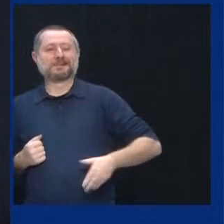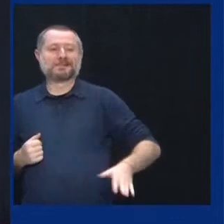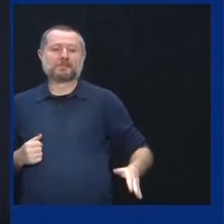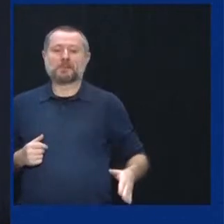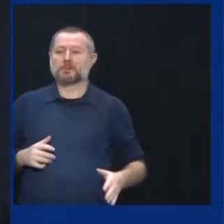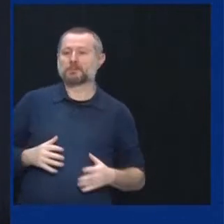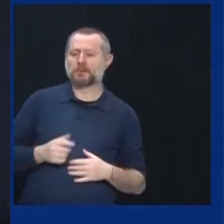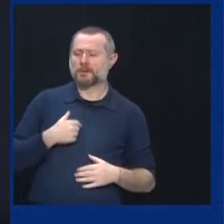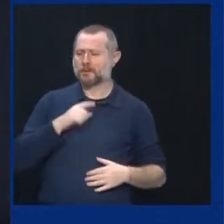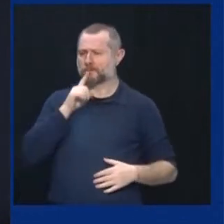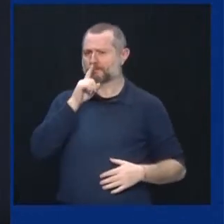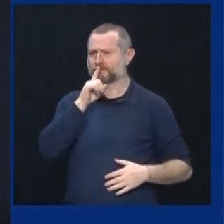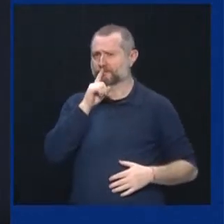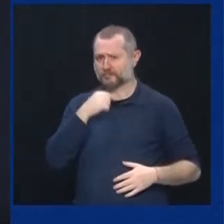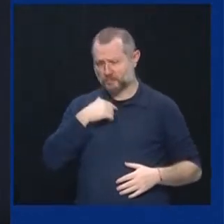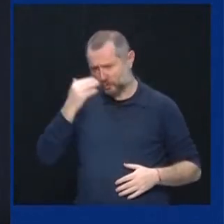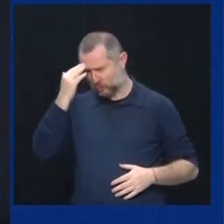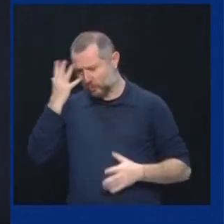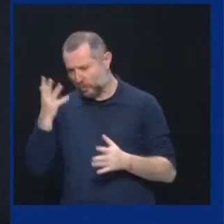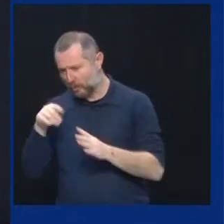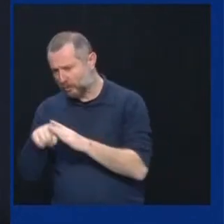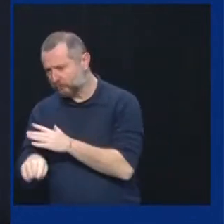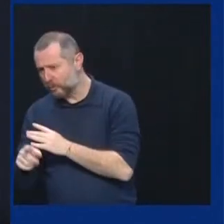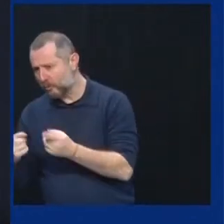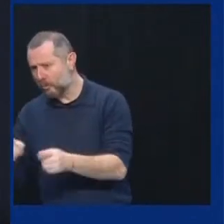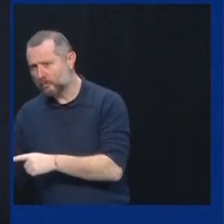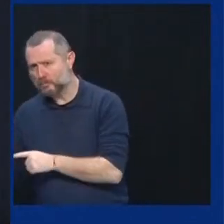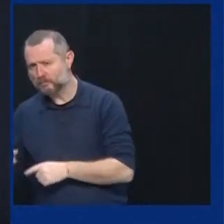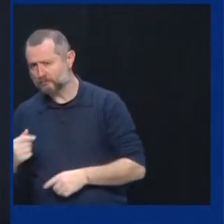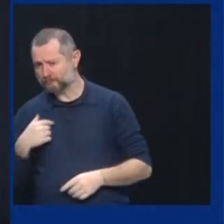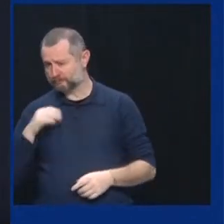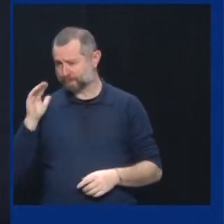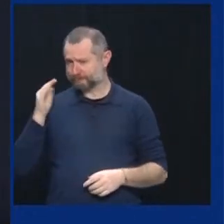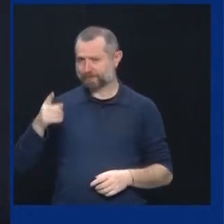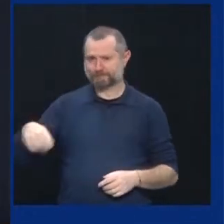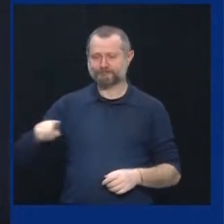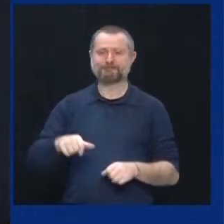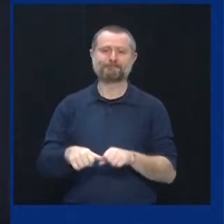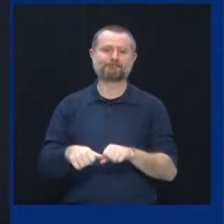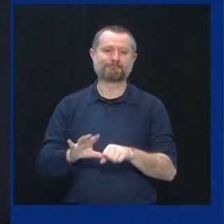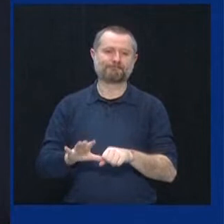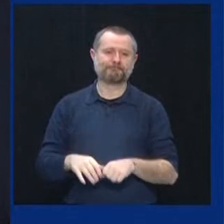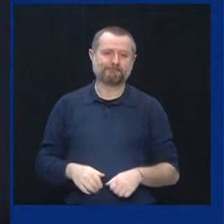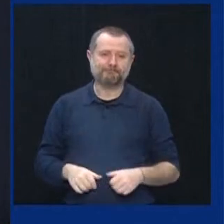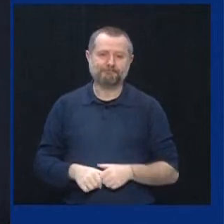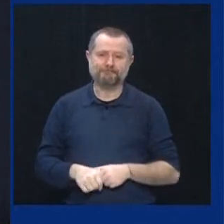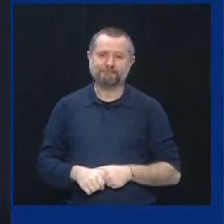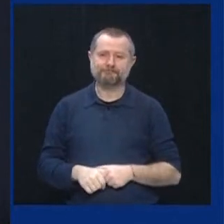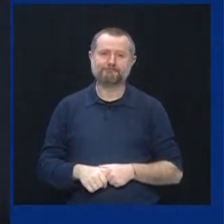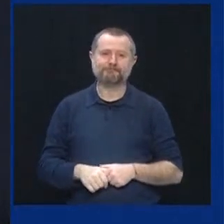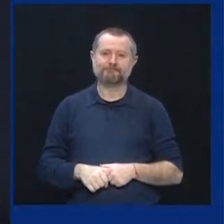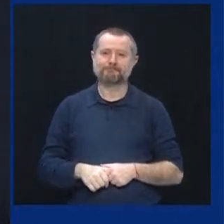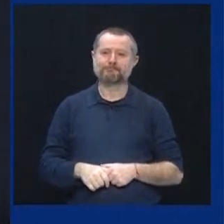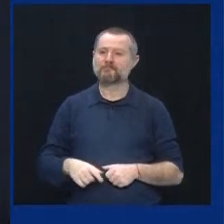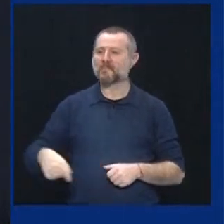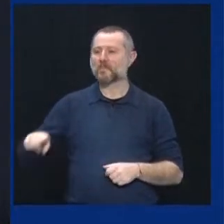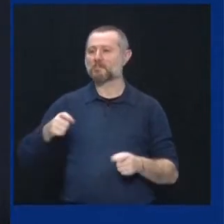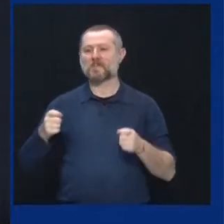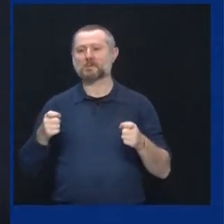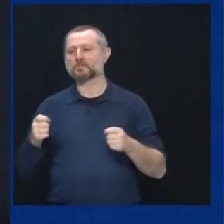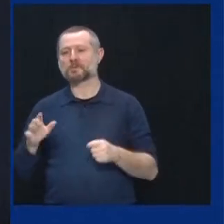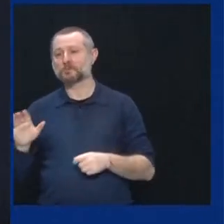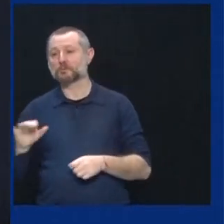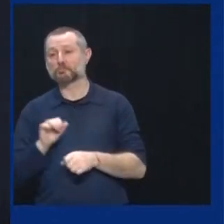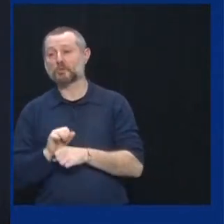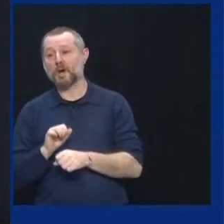I don't have in-depth knowledge. But to me, it seems like basic incompetence. in the administration of their